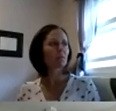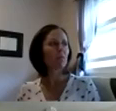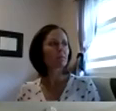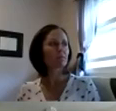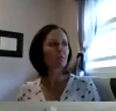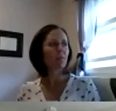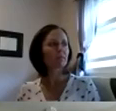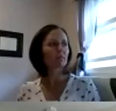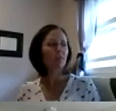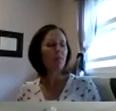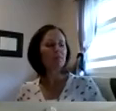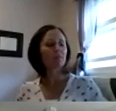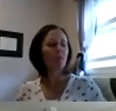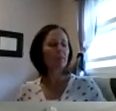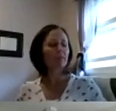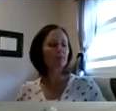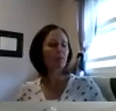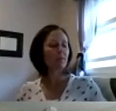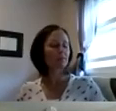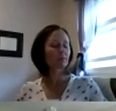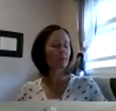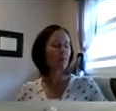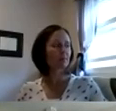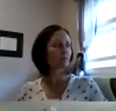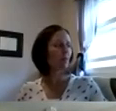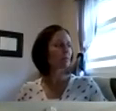the COVID-19 crisis in meaningful ways.